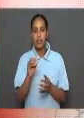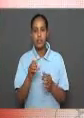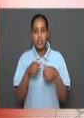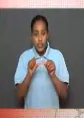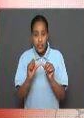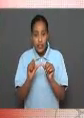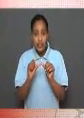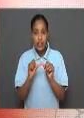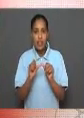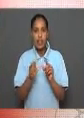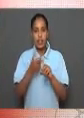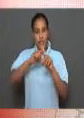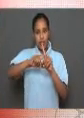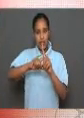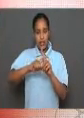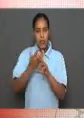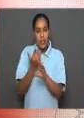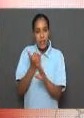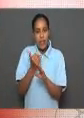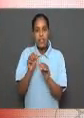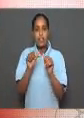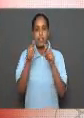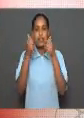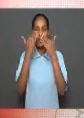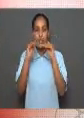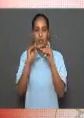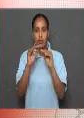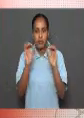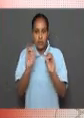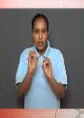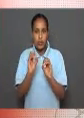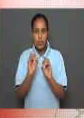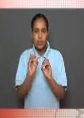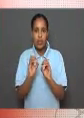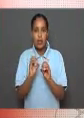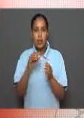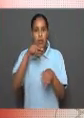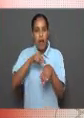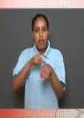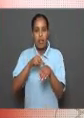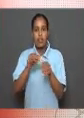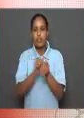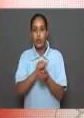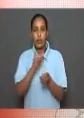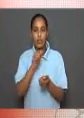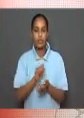and still return to its previous size without permanent